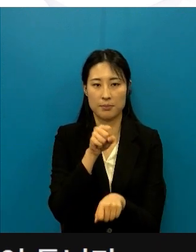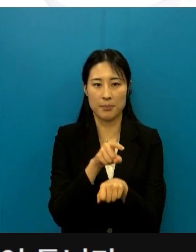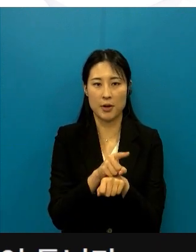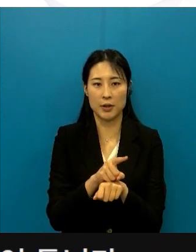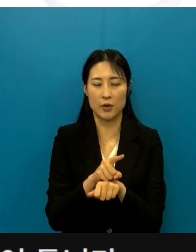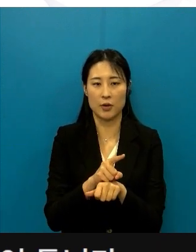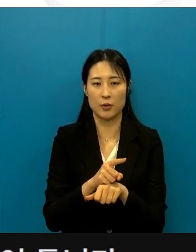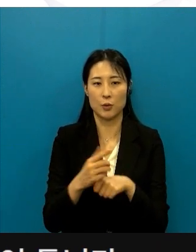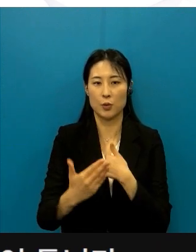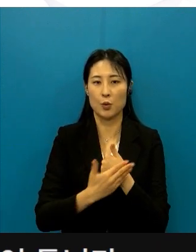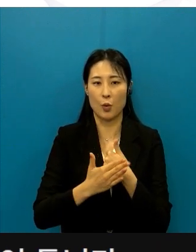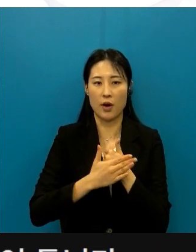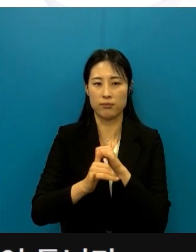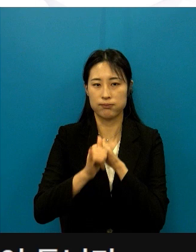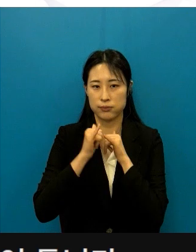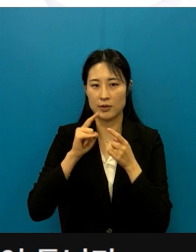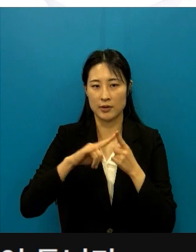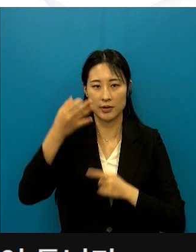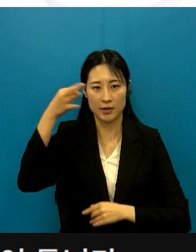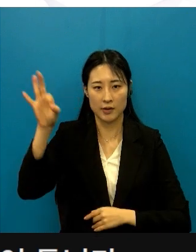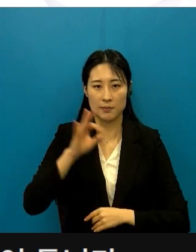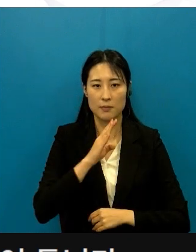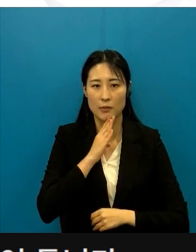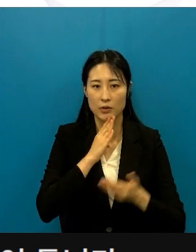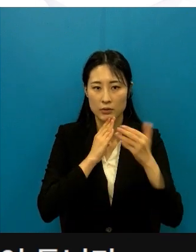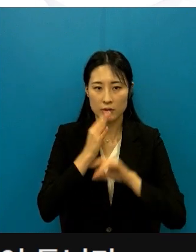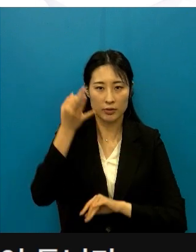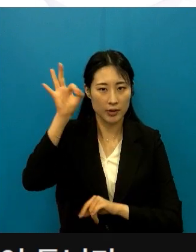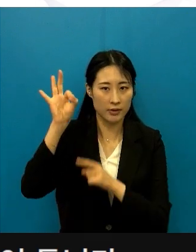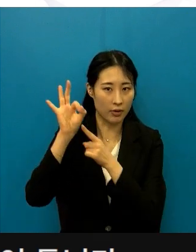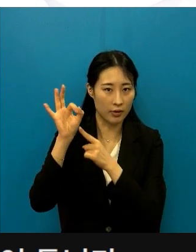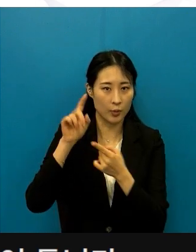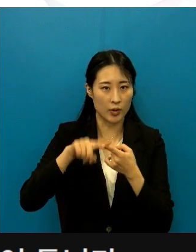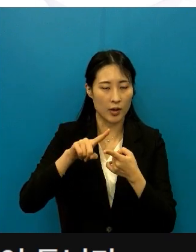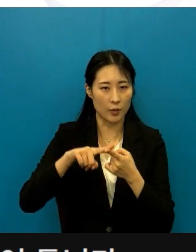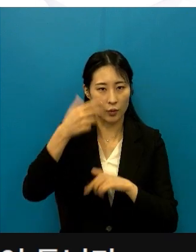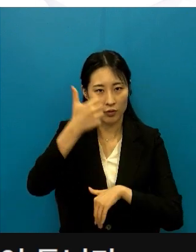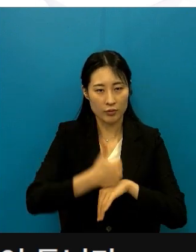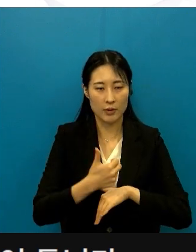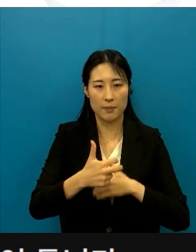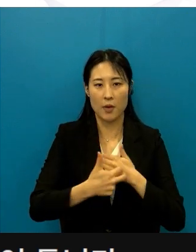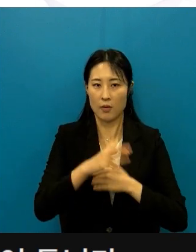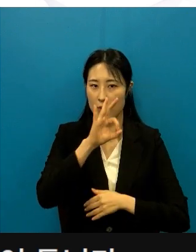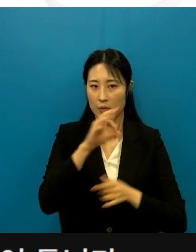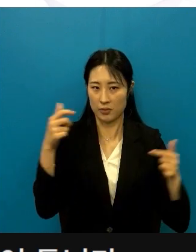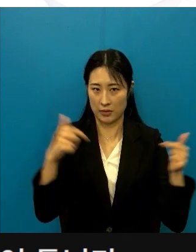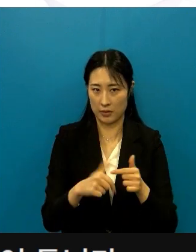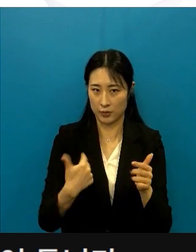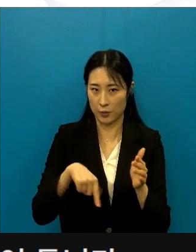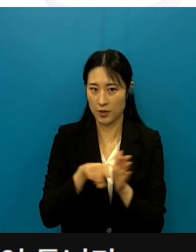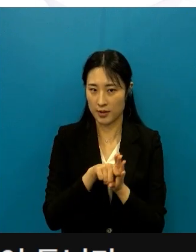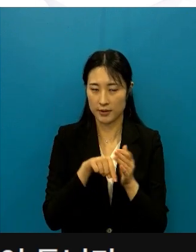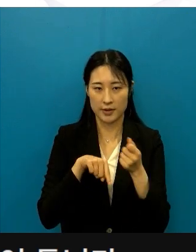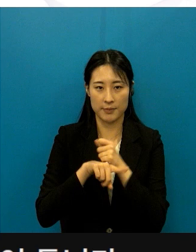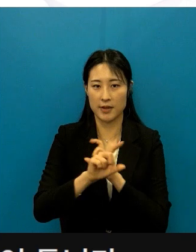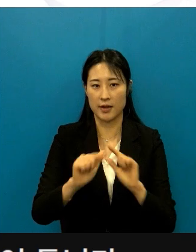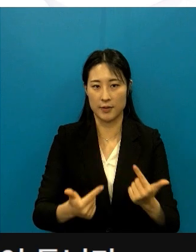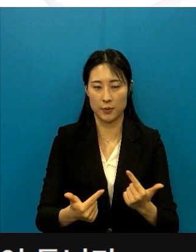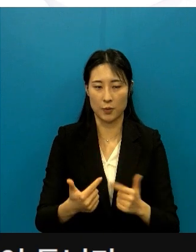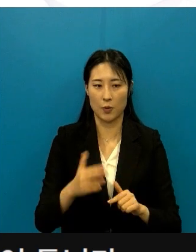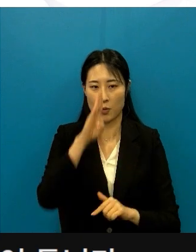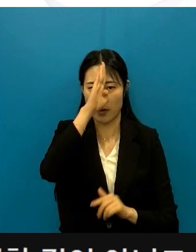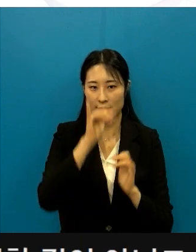because they want to respect patient self-determinations. So I don't think this